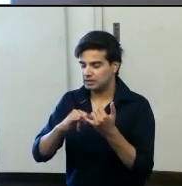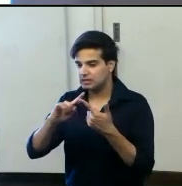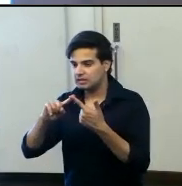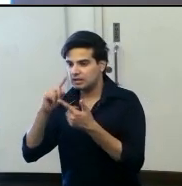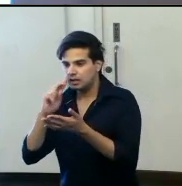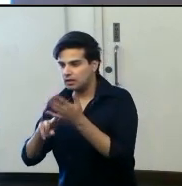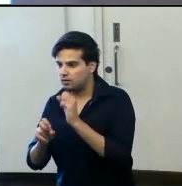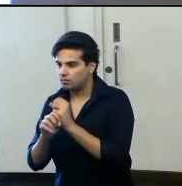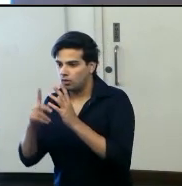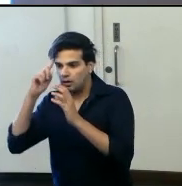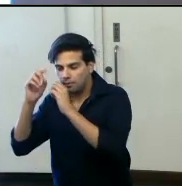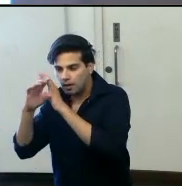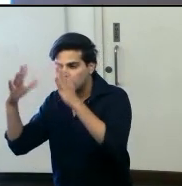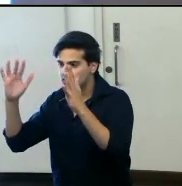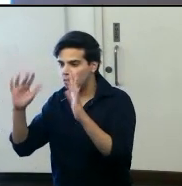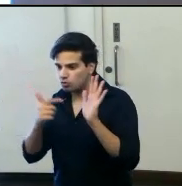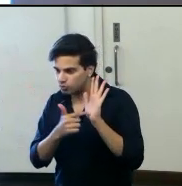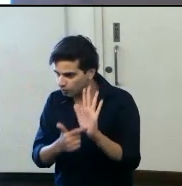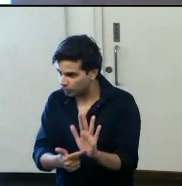imagining, showing?